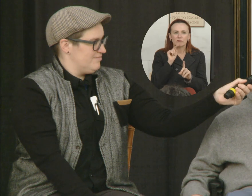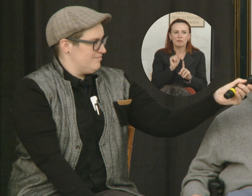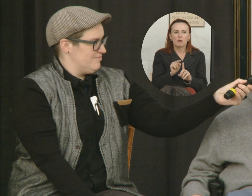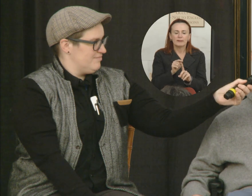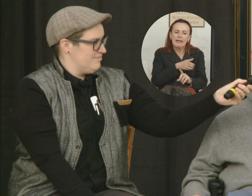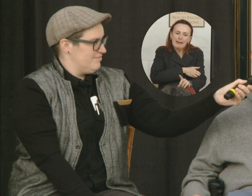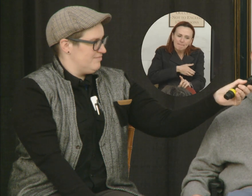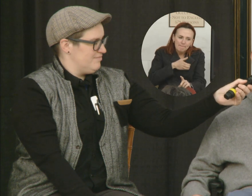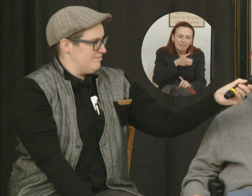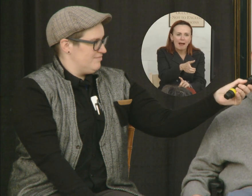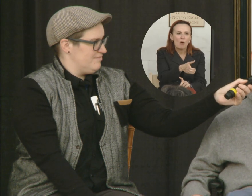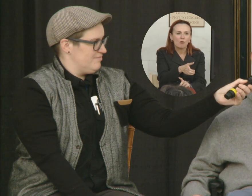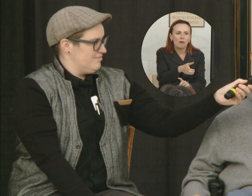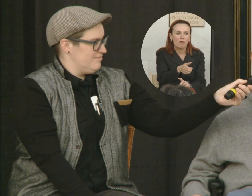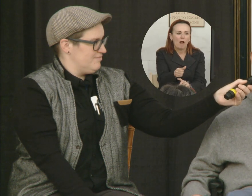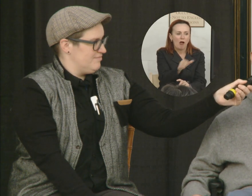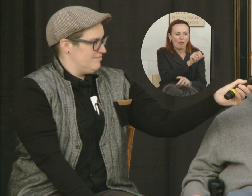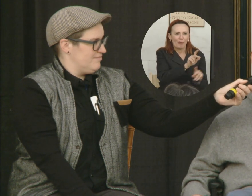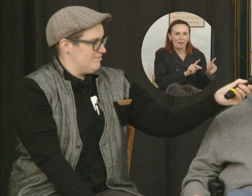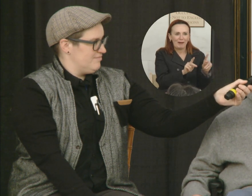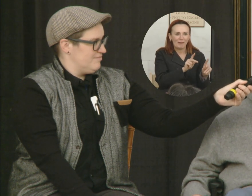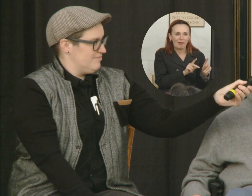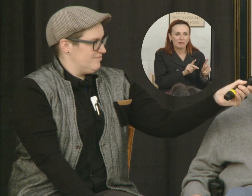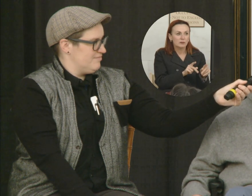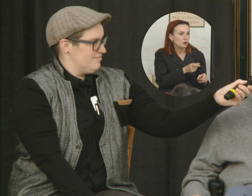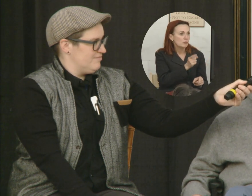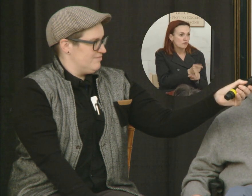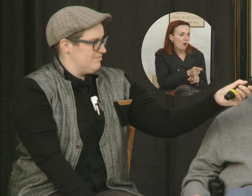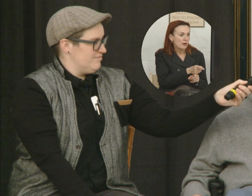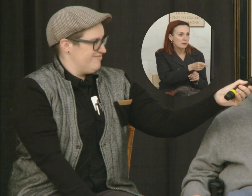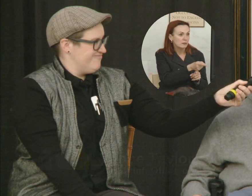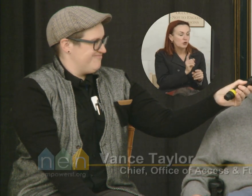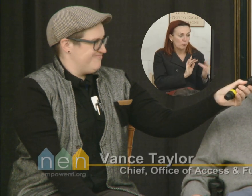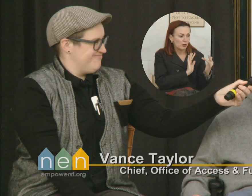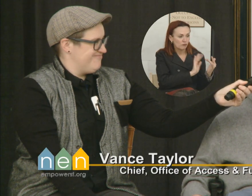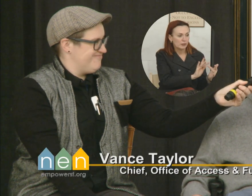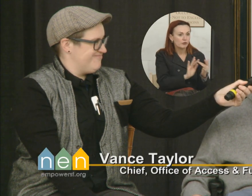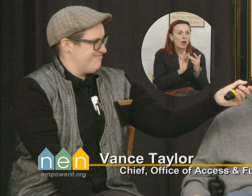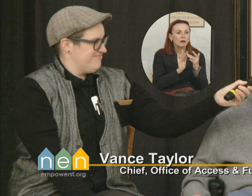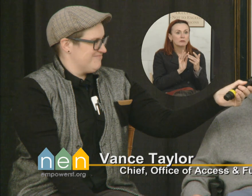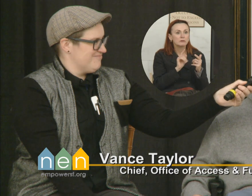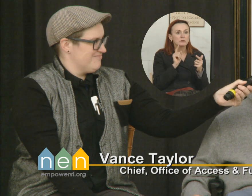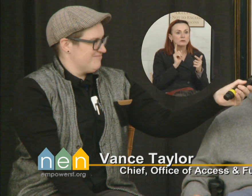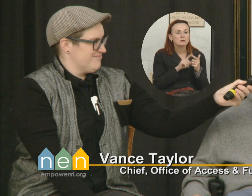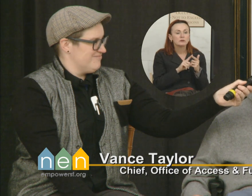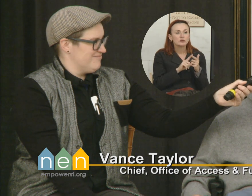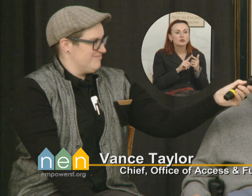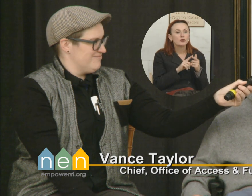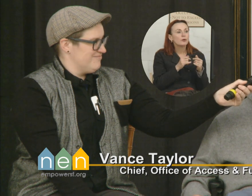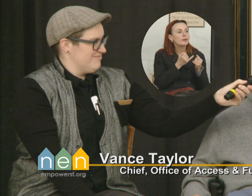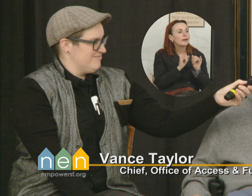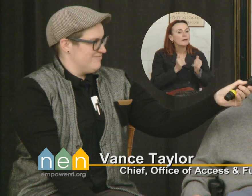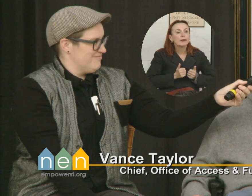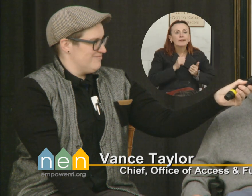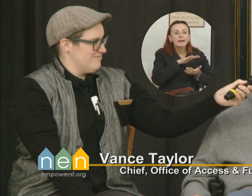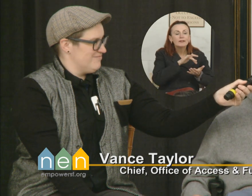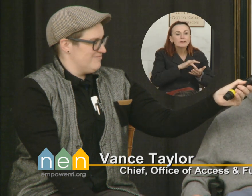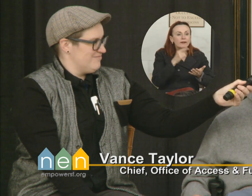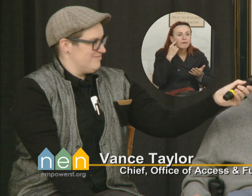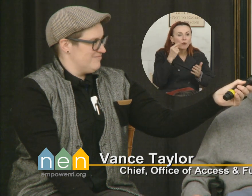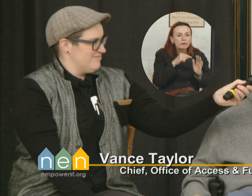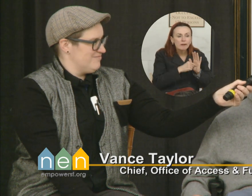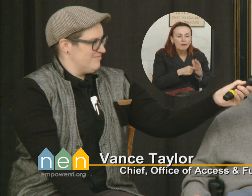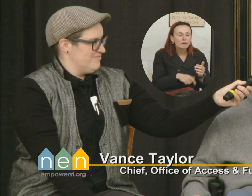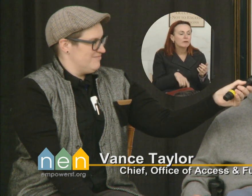those individuals, right? So I would say, yeah, you're going to want to reach out to your independent living centers and your